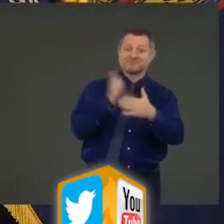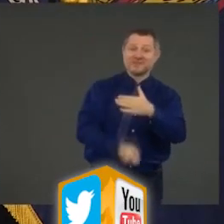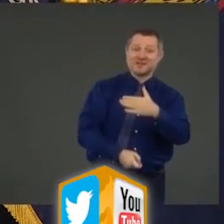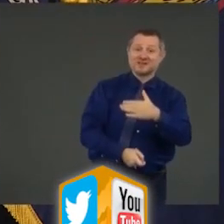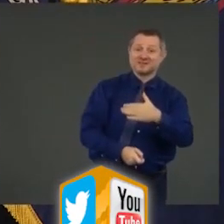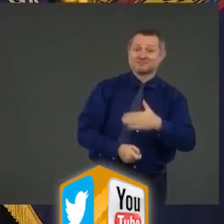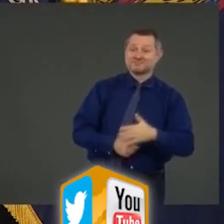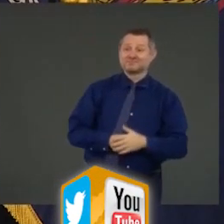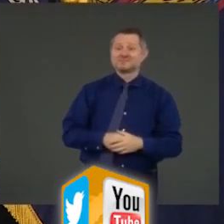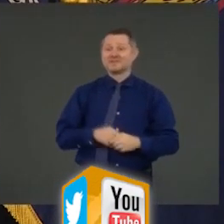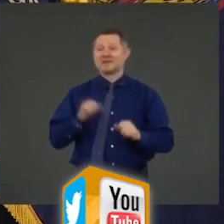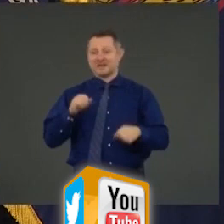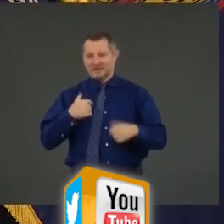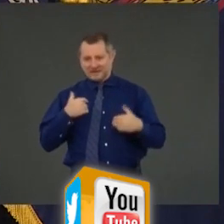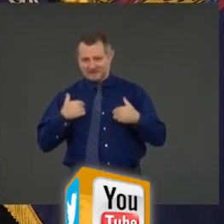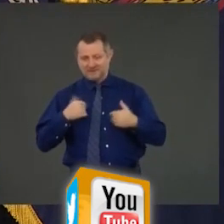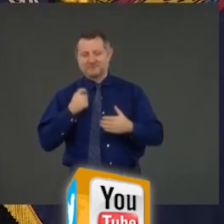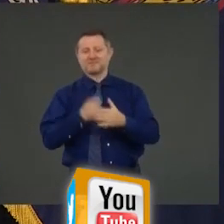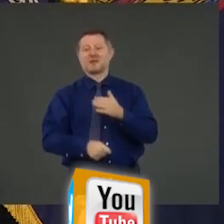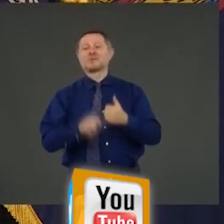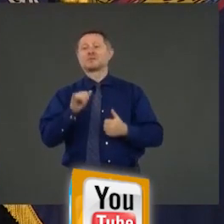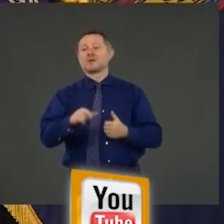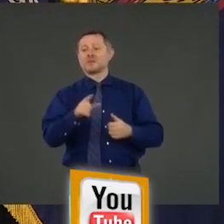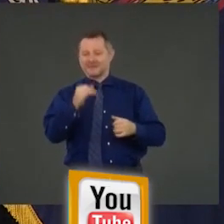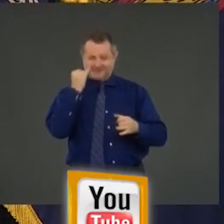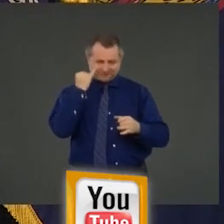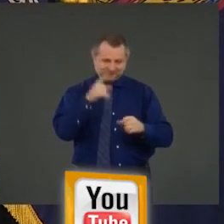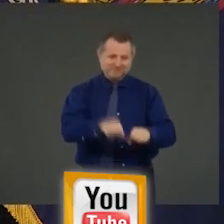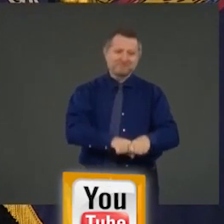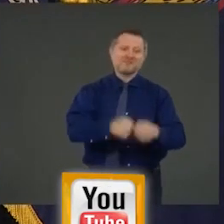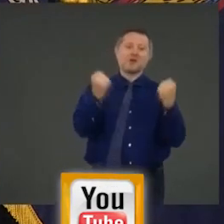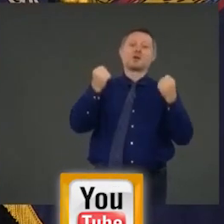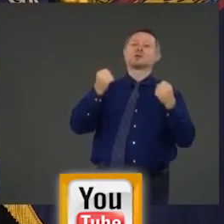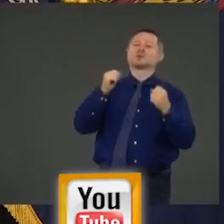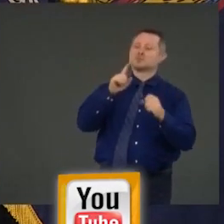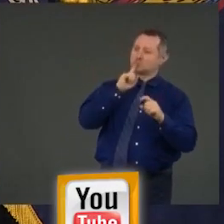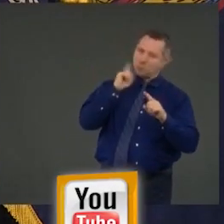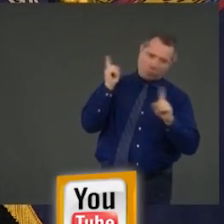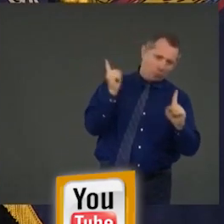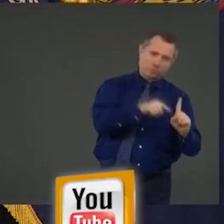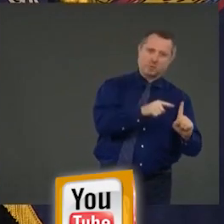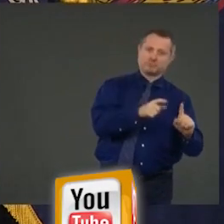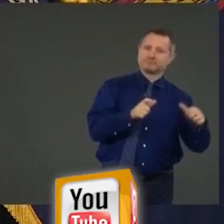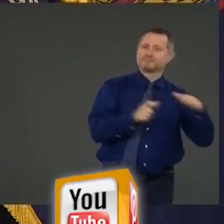that can go along with violating the quarantine.